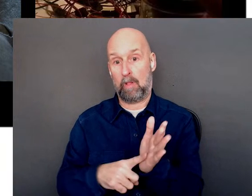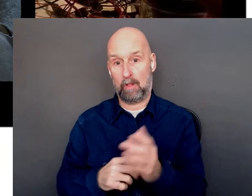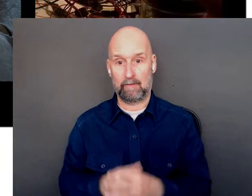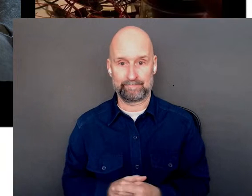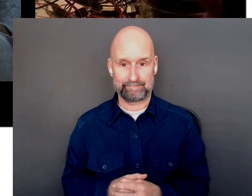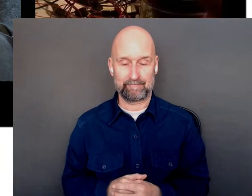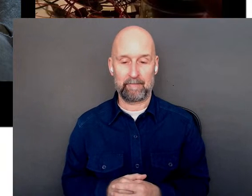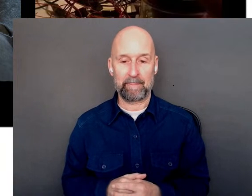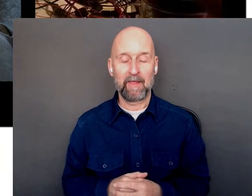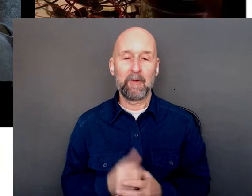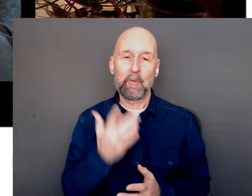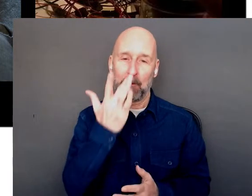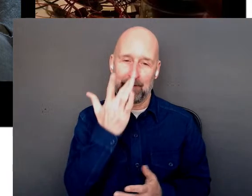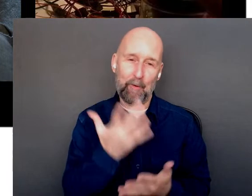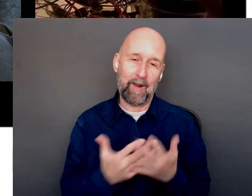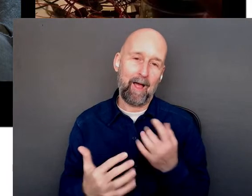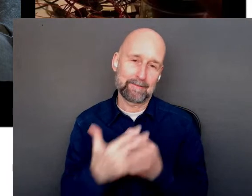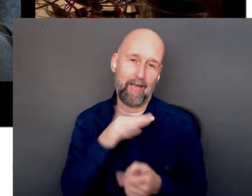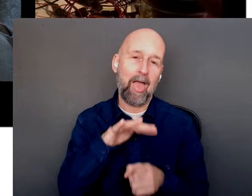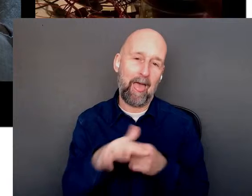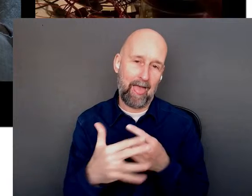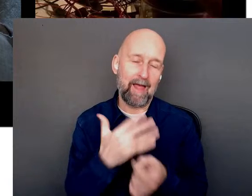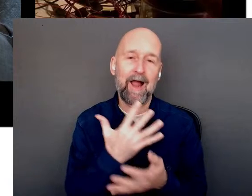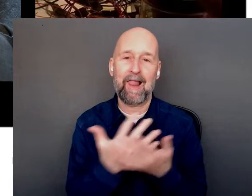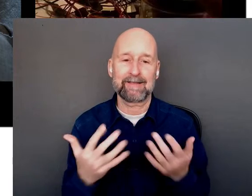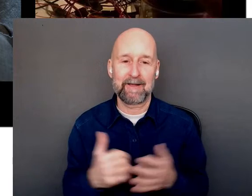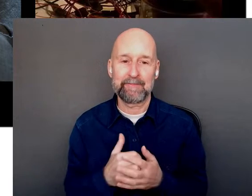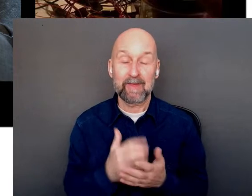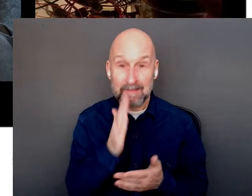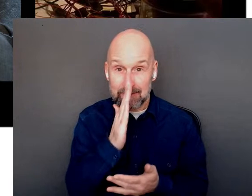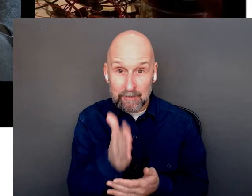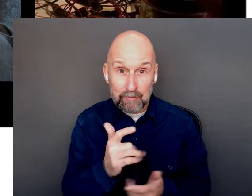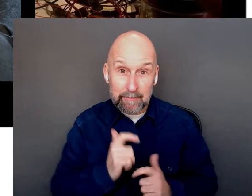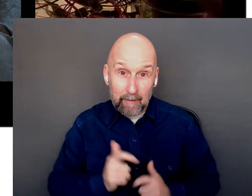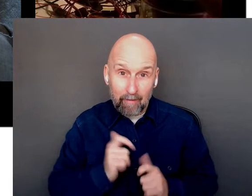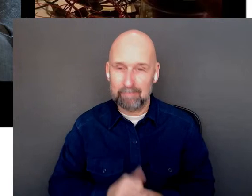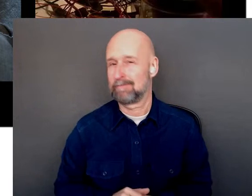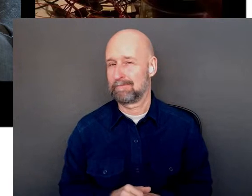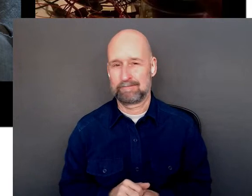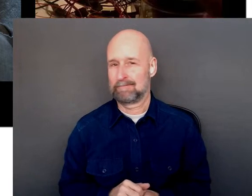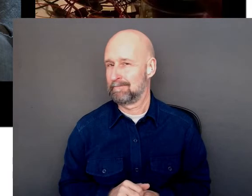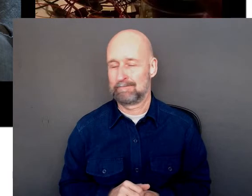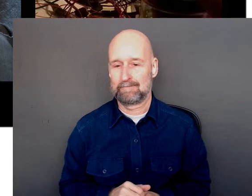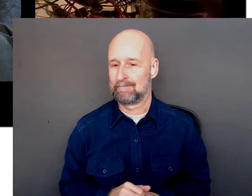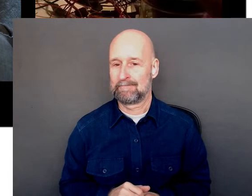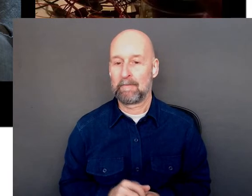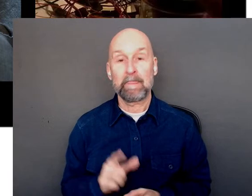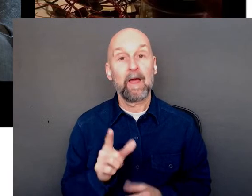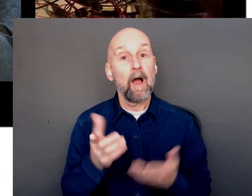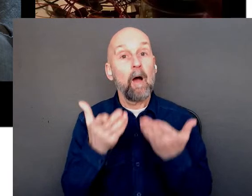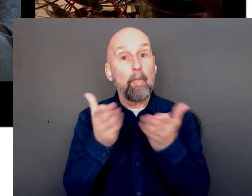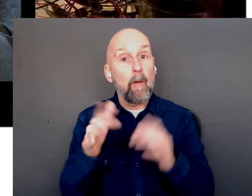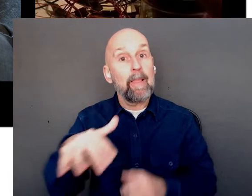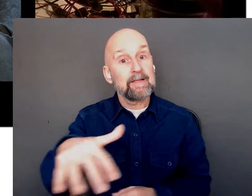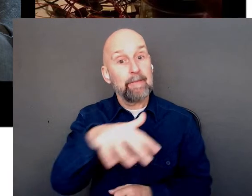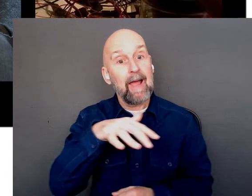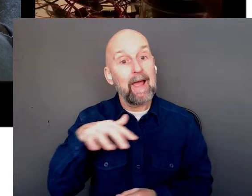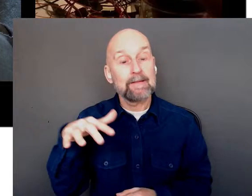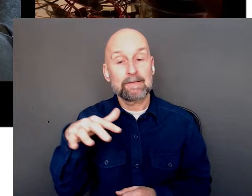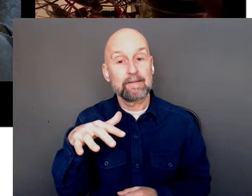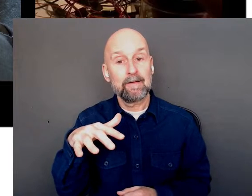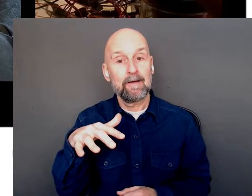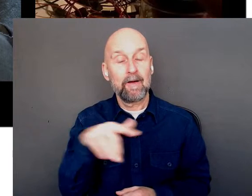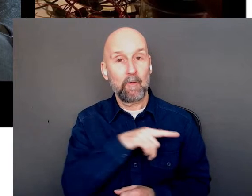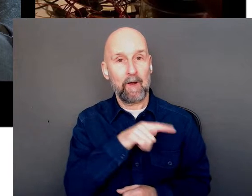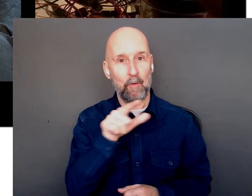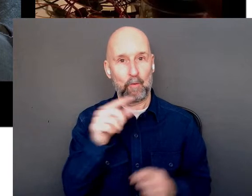a lot also. So we don't take ourselves too seriously, but once again, public space, there's nobody who's gonna watch what people do.